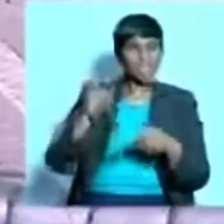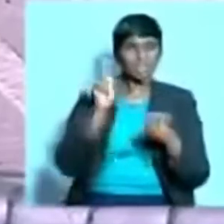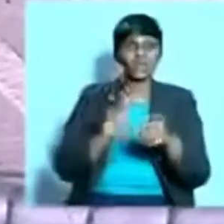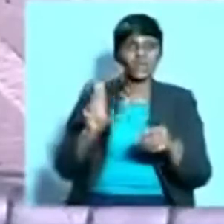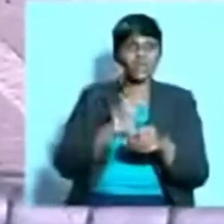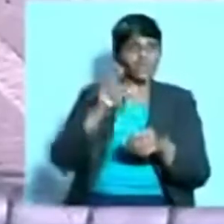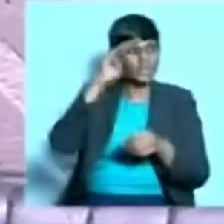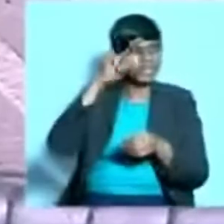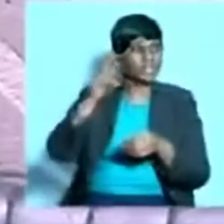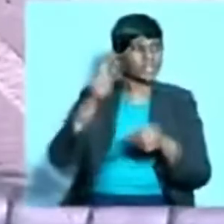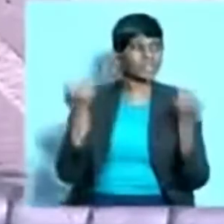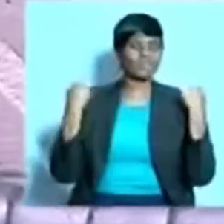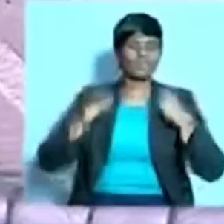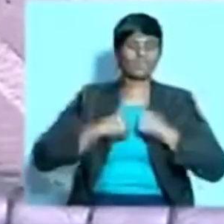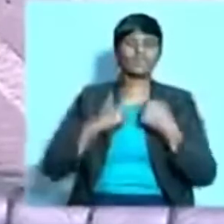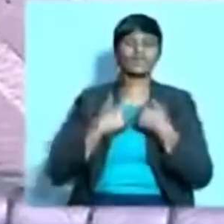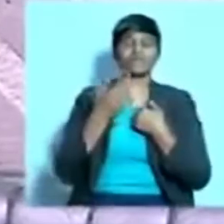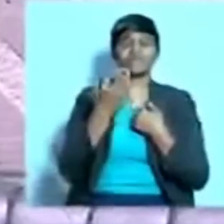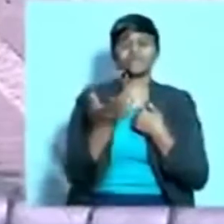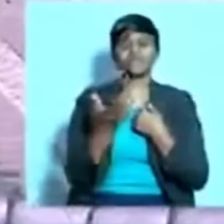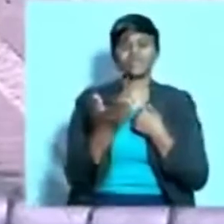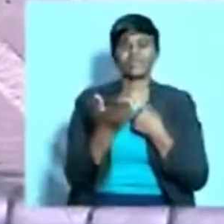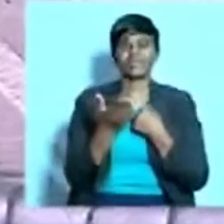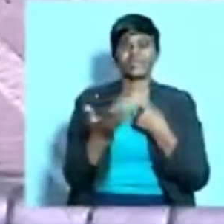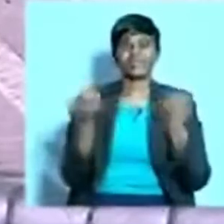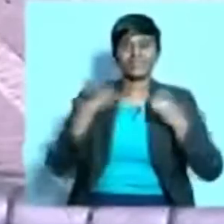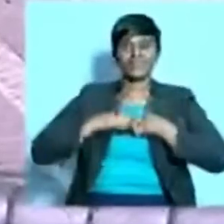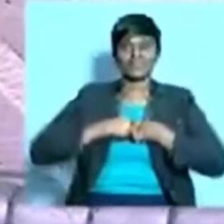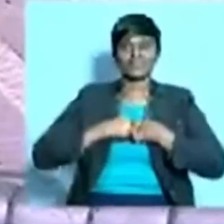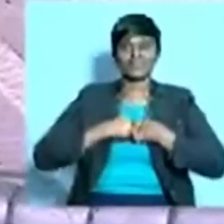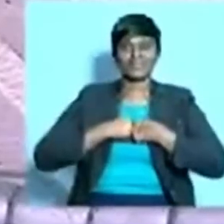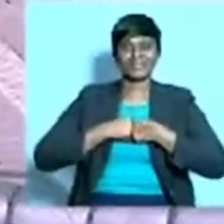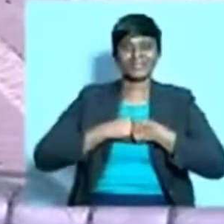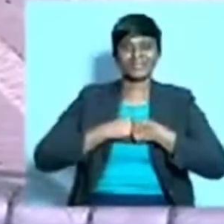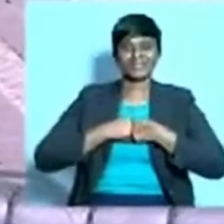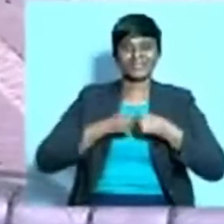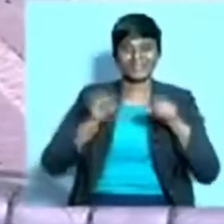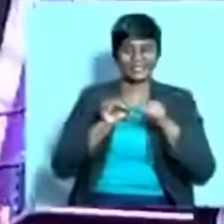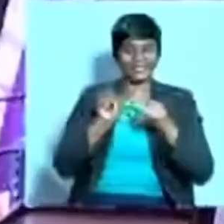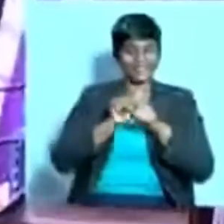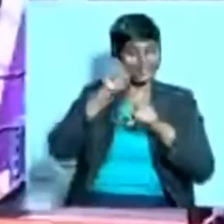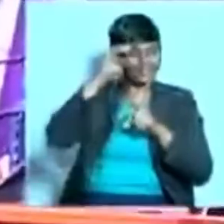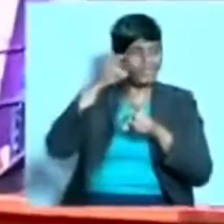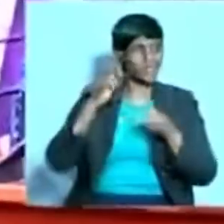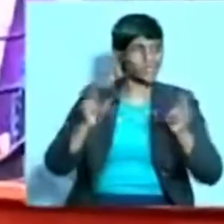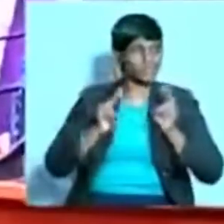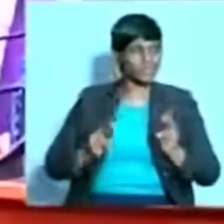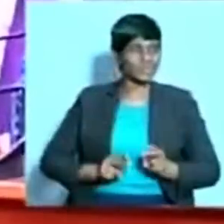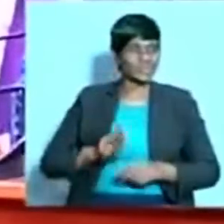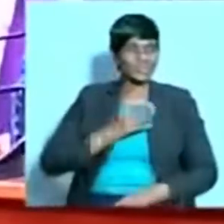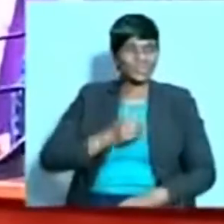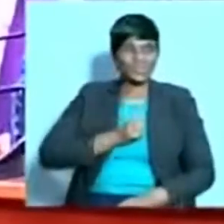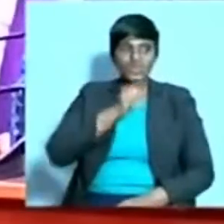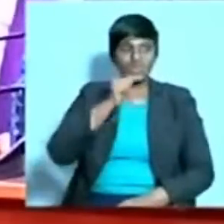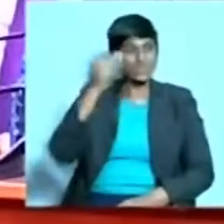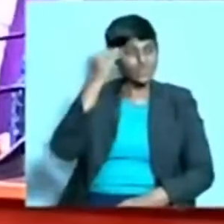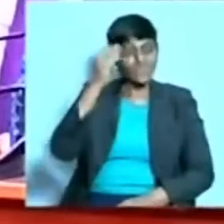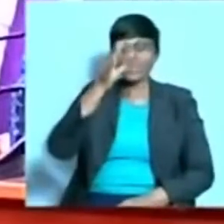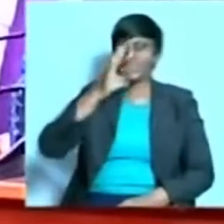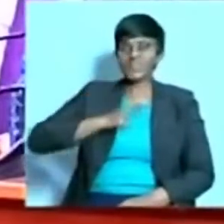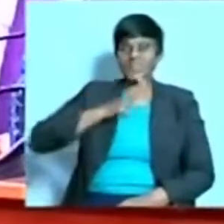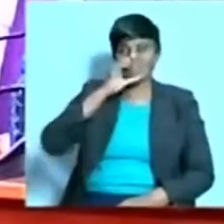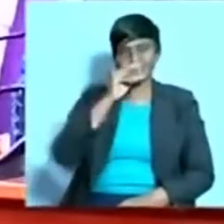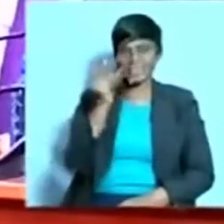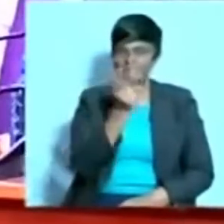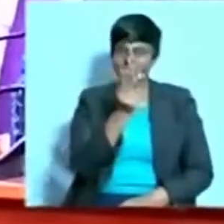Government is dressed in. And the Minister for Health, I don't know, Madam Speaker,